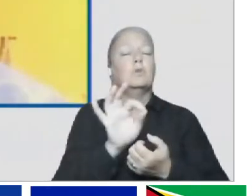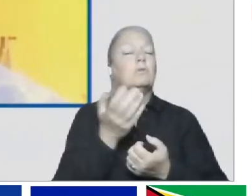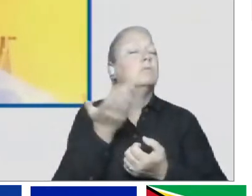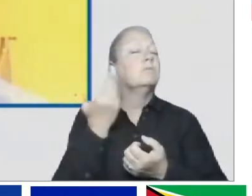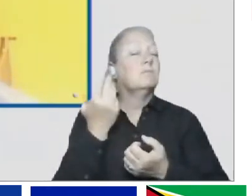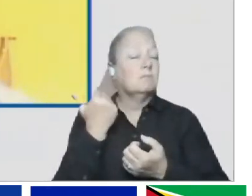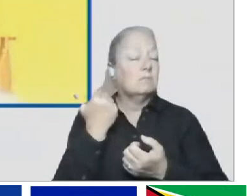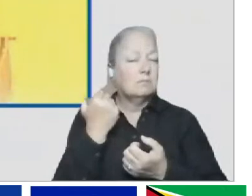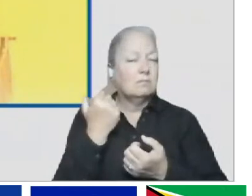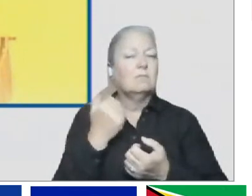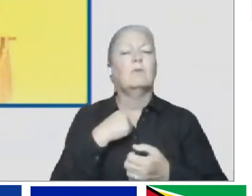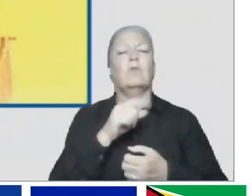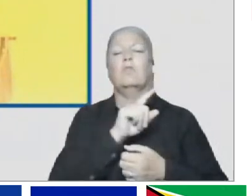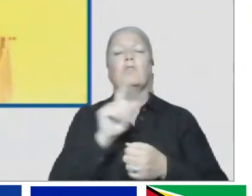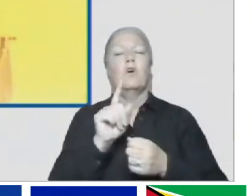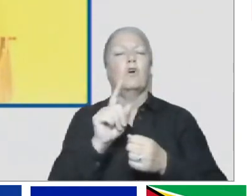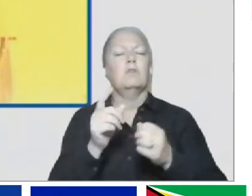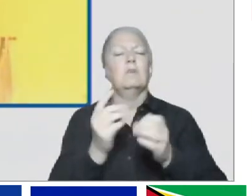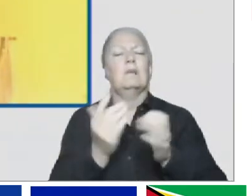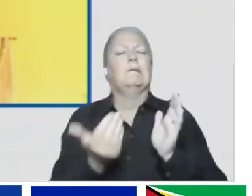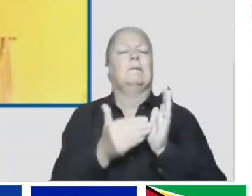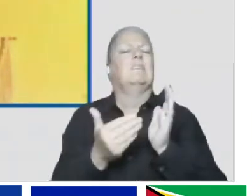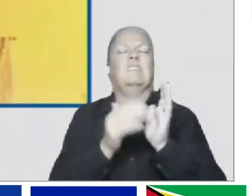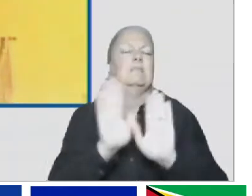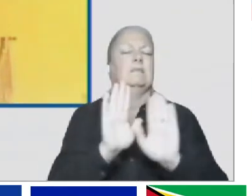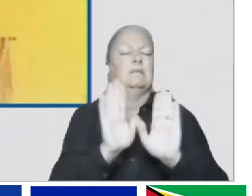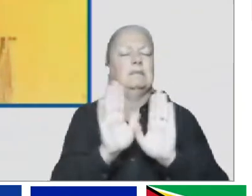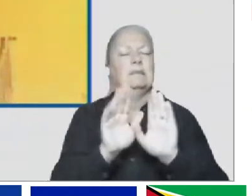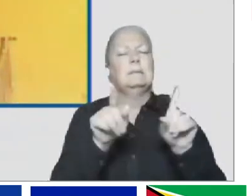of time. Our first